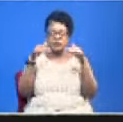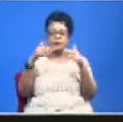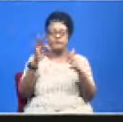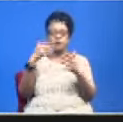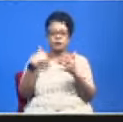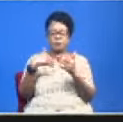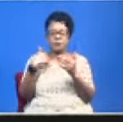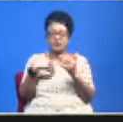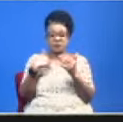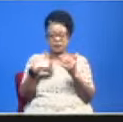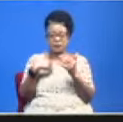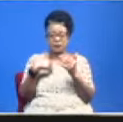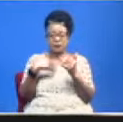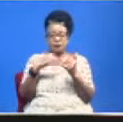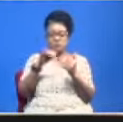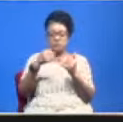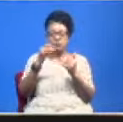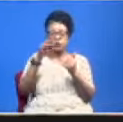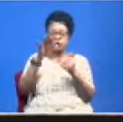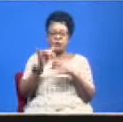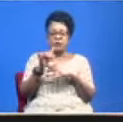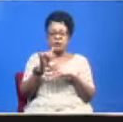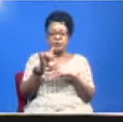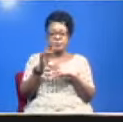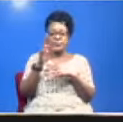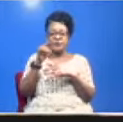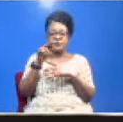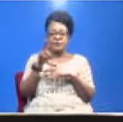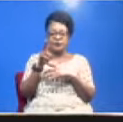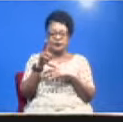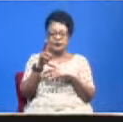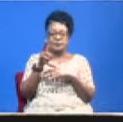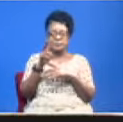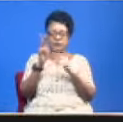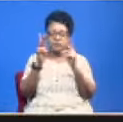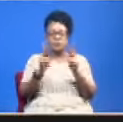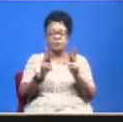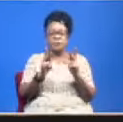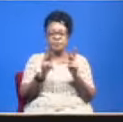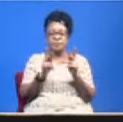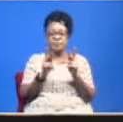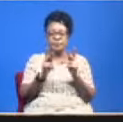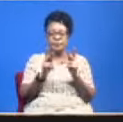autopsy. Judith Cherono, Monday, NTV, Kisumu.